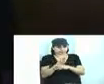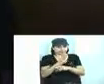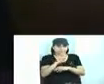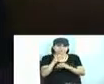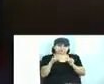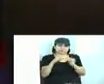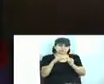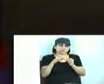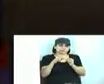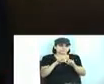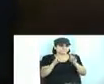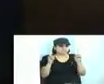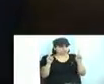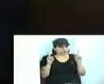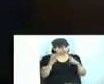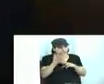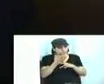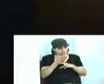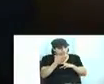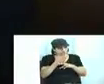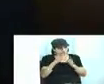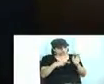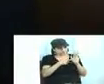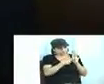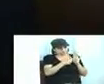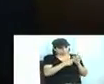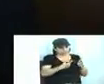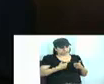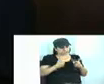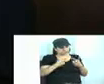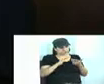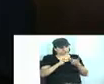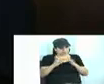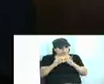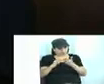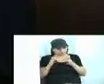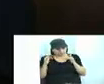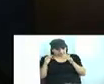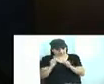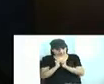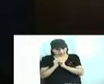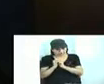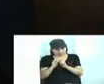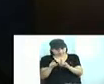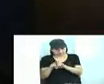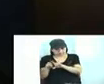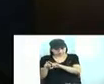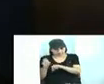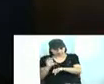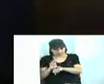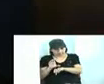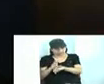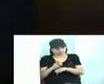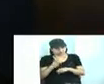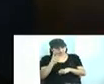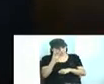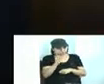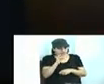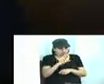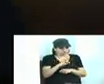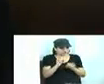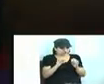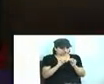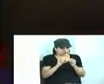about the difference between the role of the life of a community gathered together as church, where two or more are gathered and the Spirit is